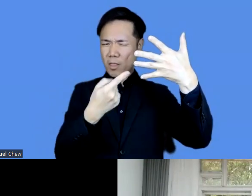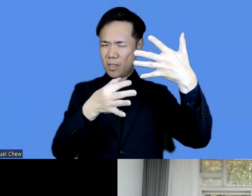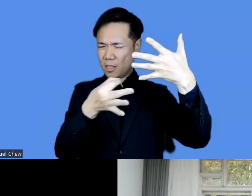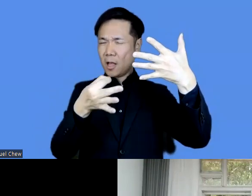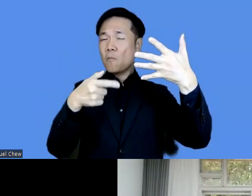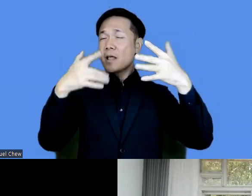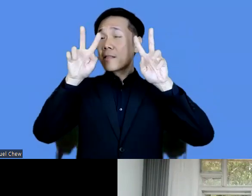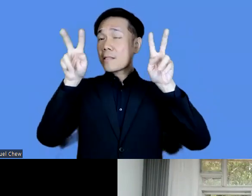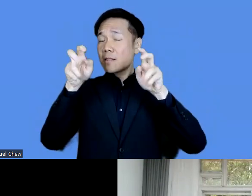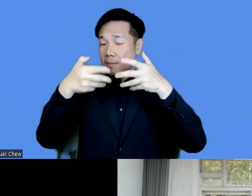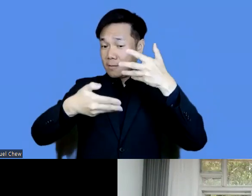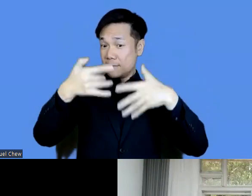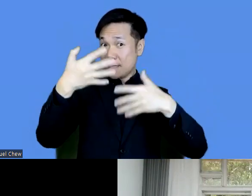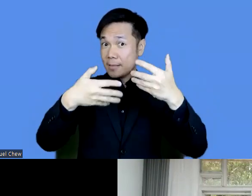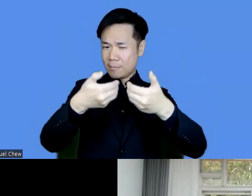with disabilities,